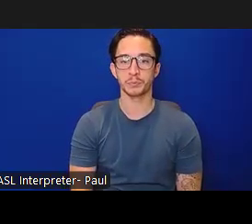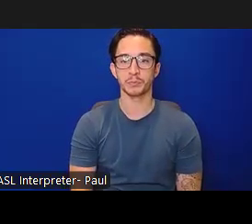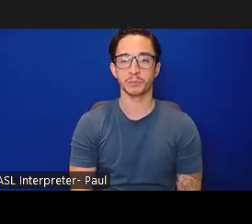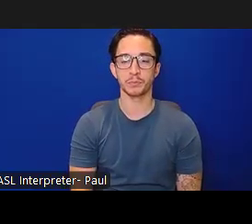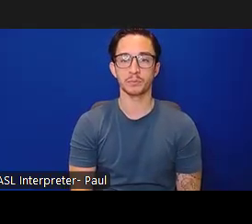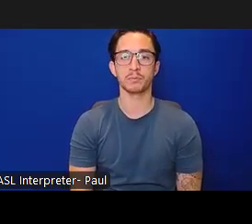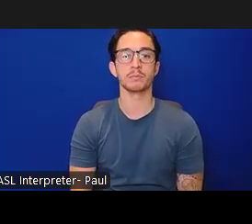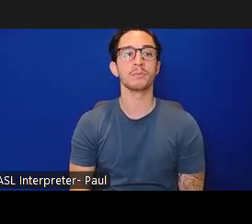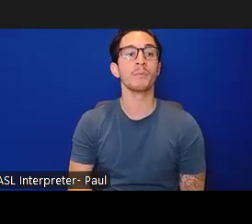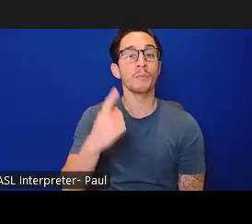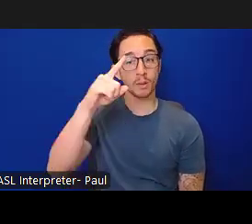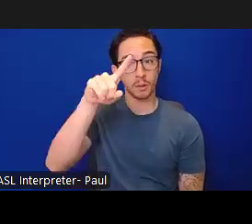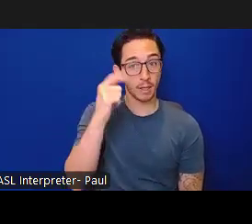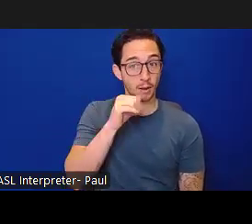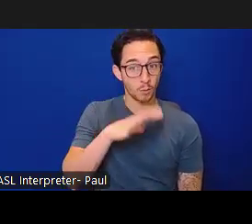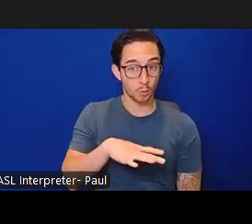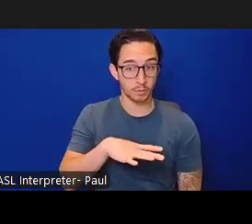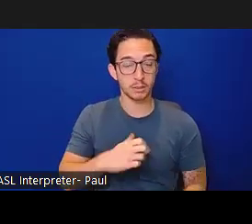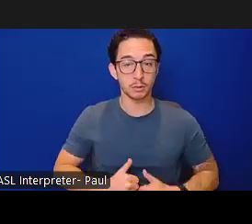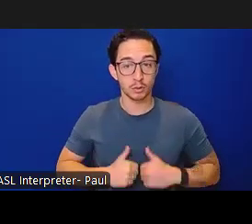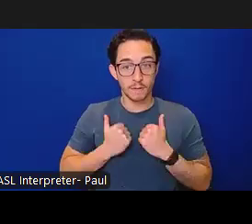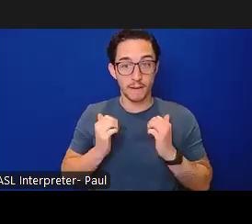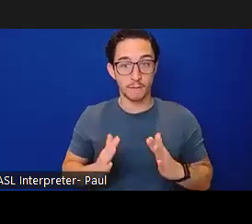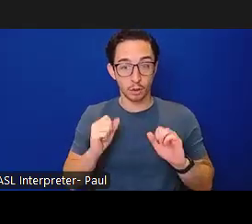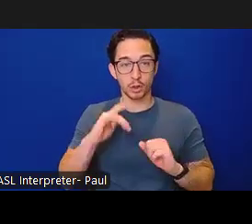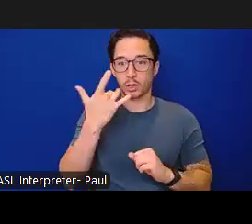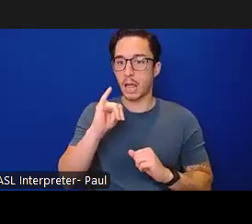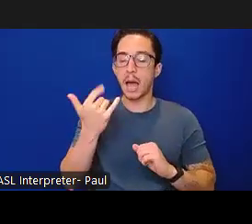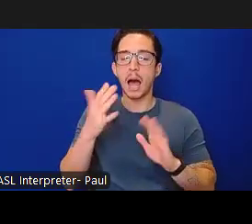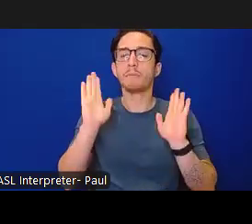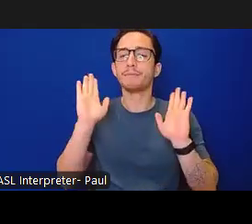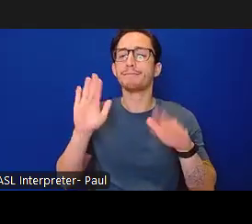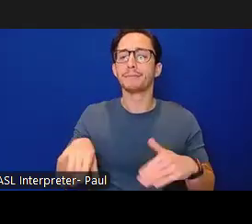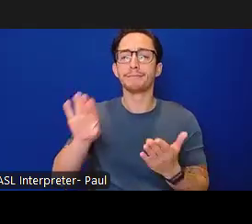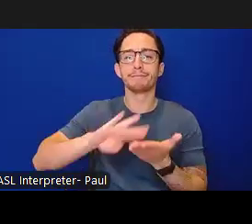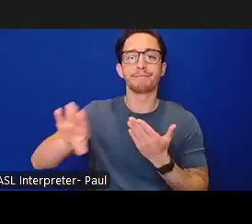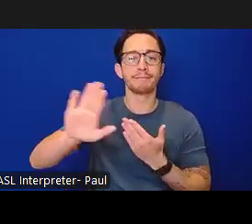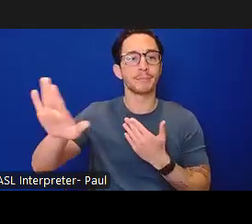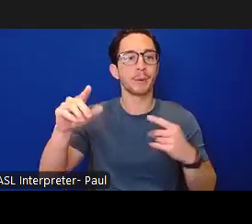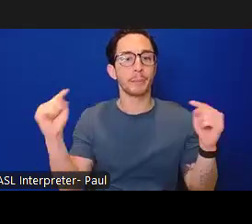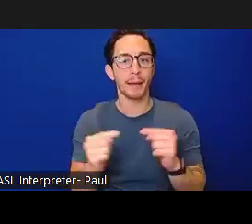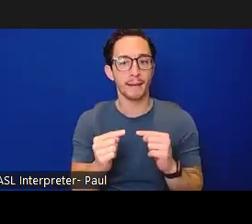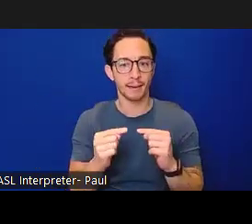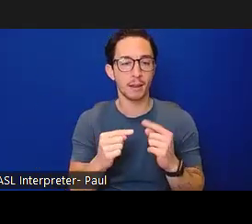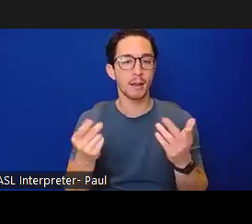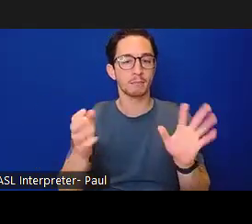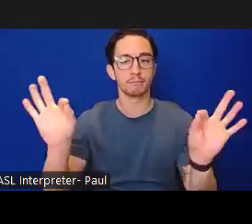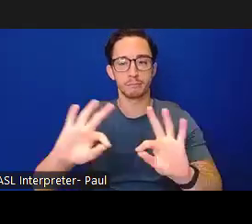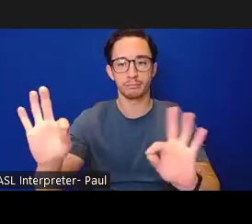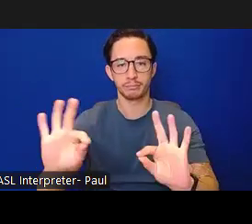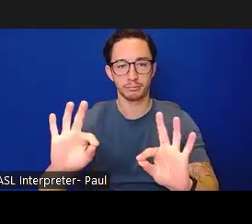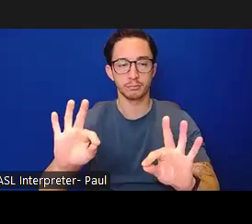For a Black woman survivor, it could look like dismissing her pain and downplaying it under